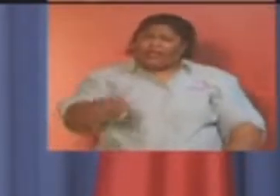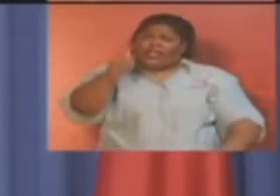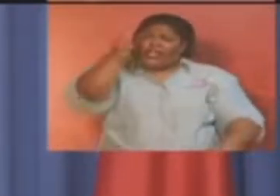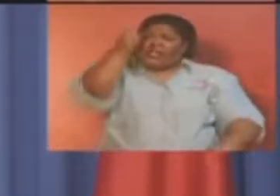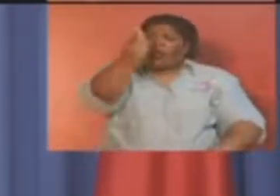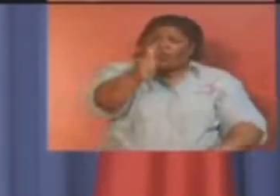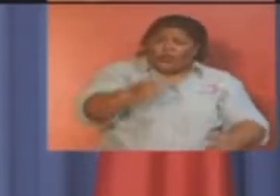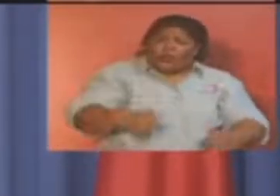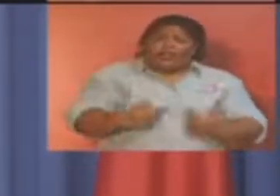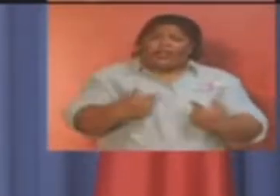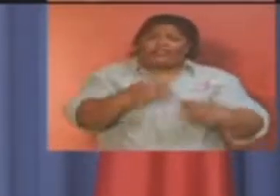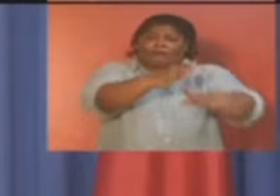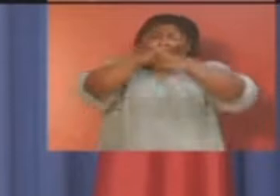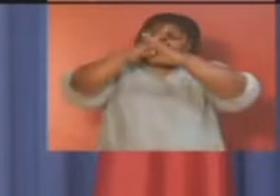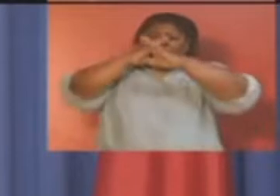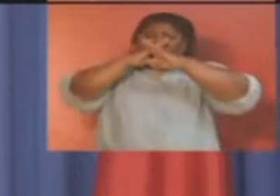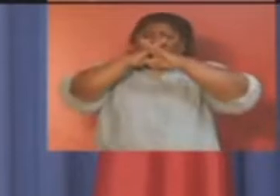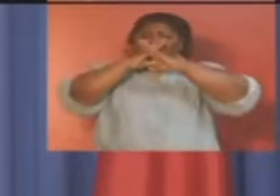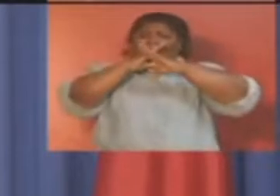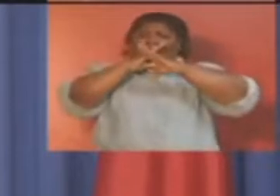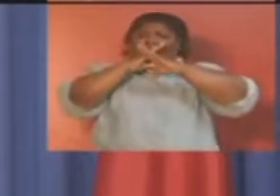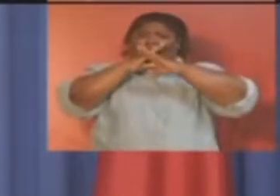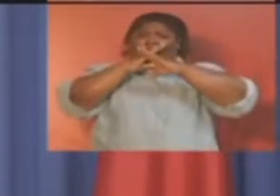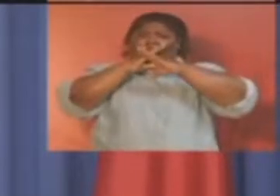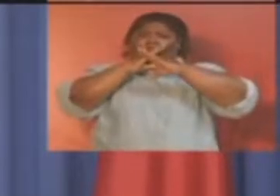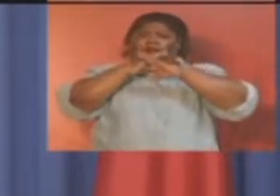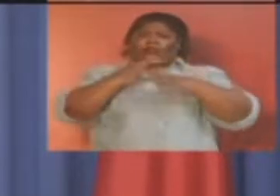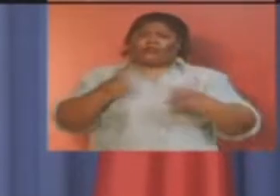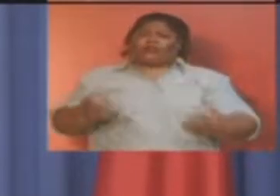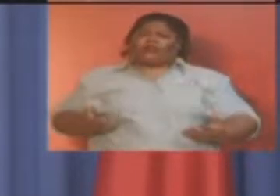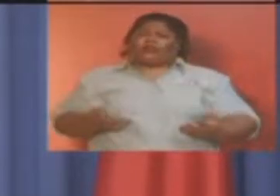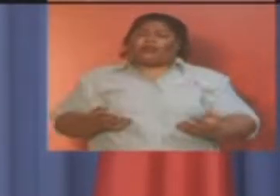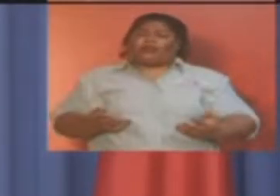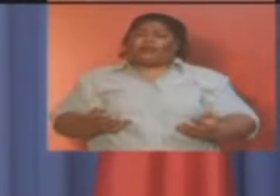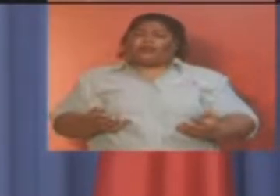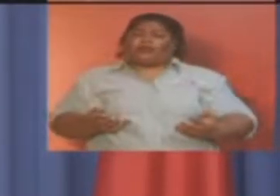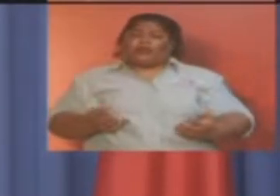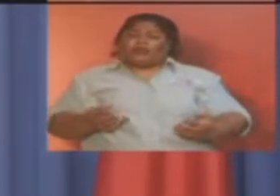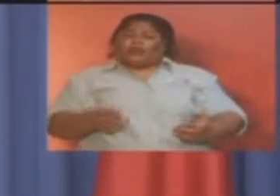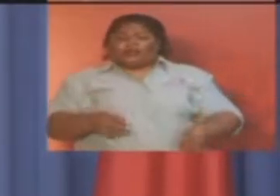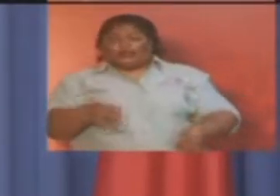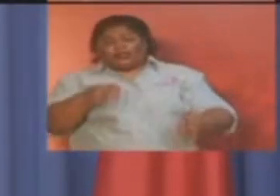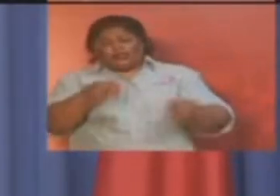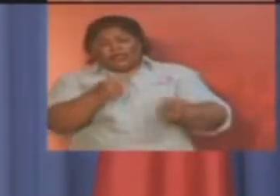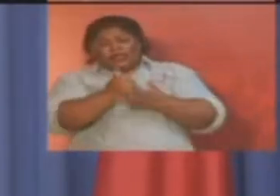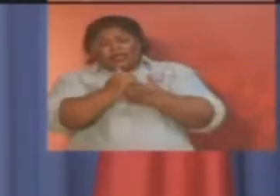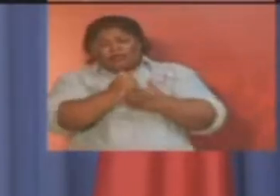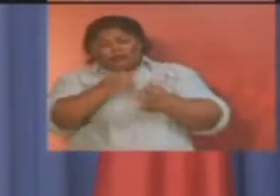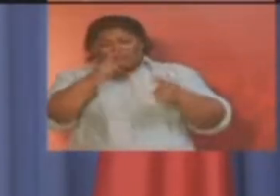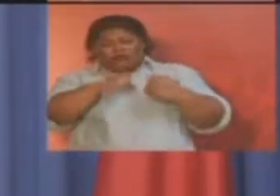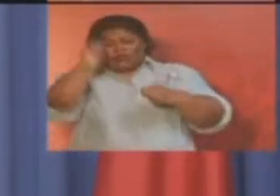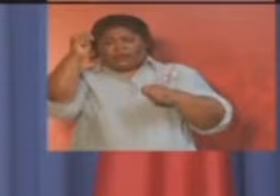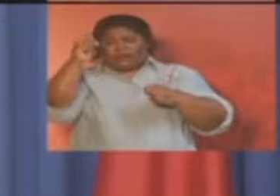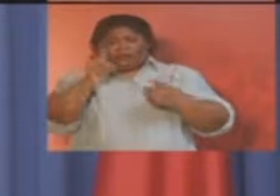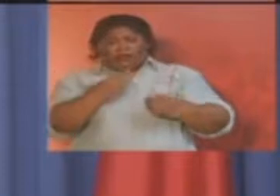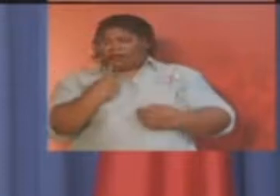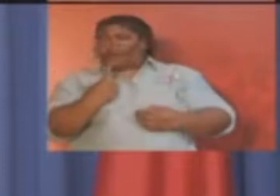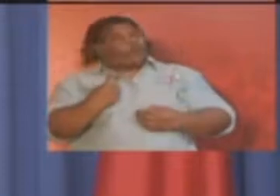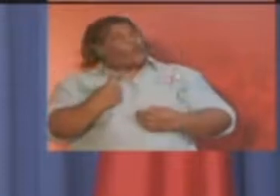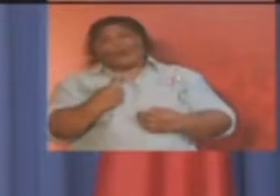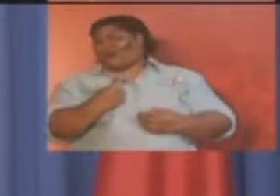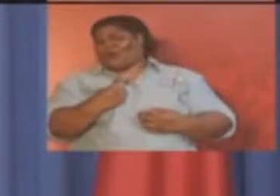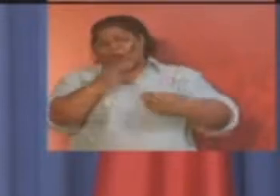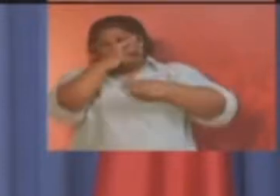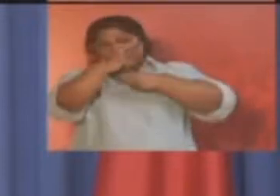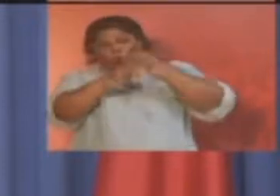been a considerable public health good to Trinidad and Tobago and other parts of the world, and it alone, if it is done properly,